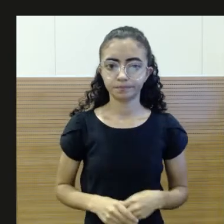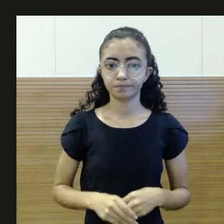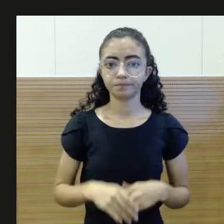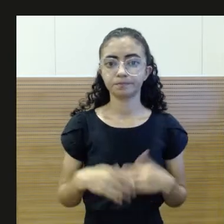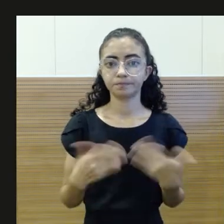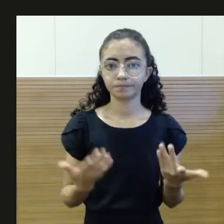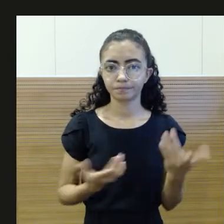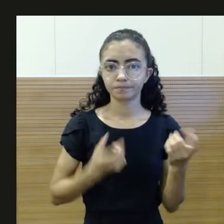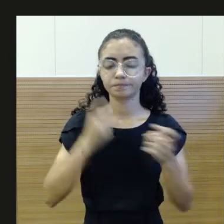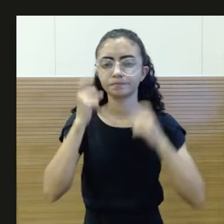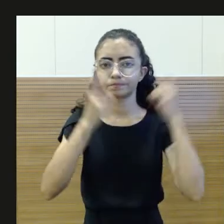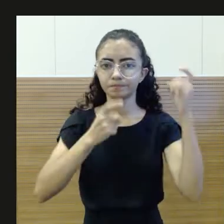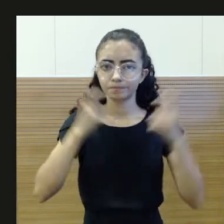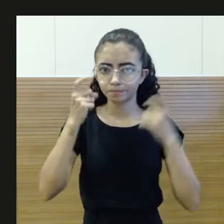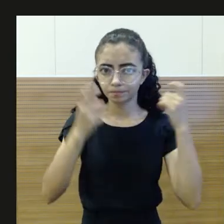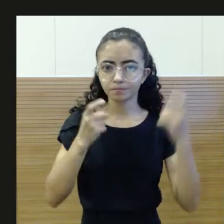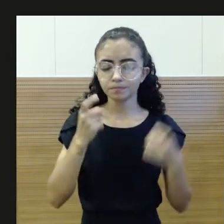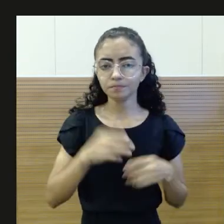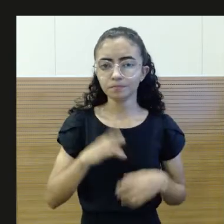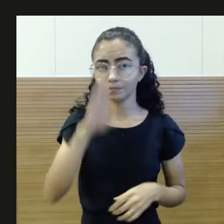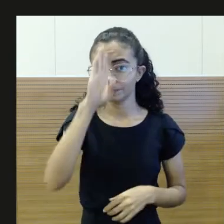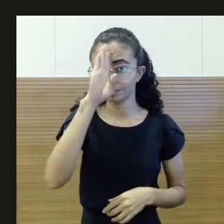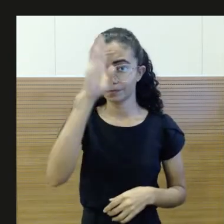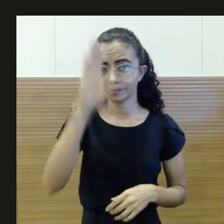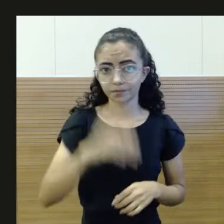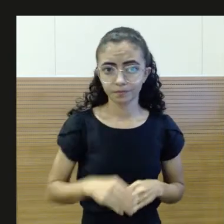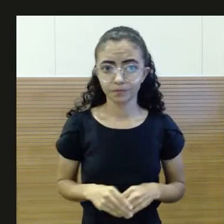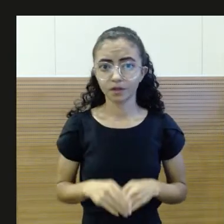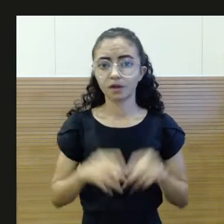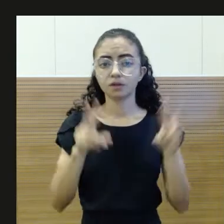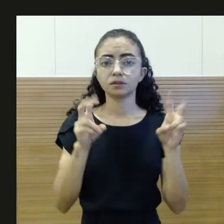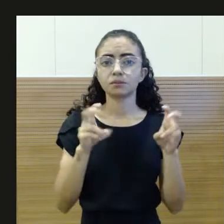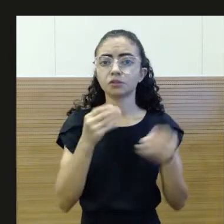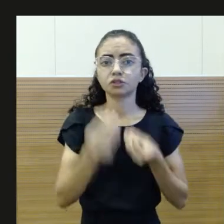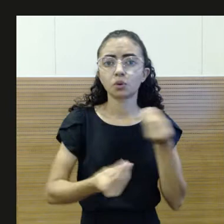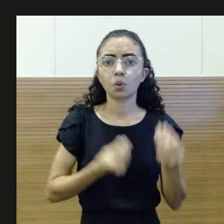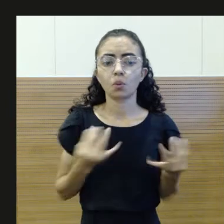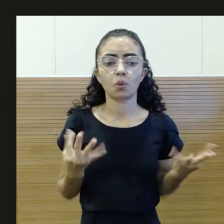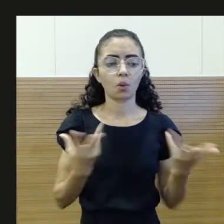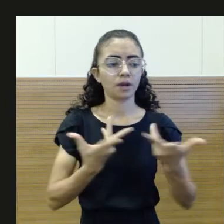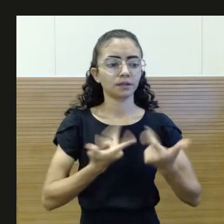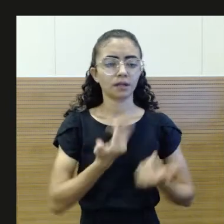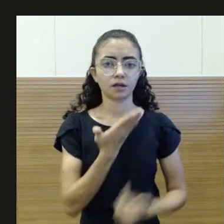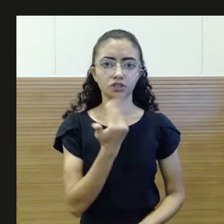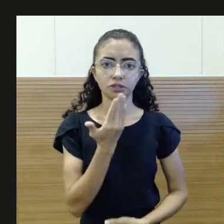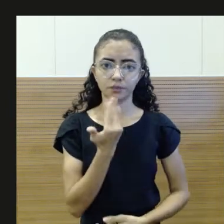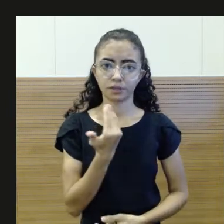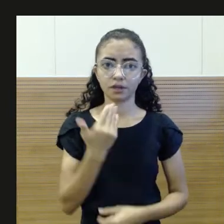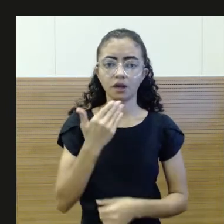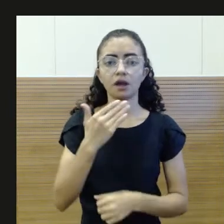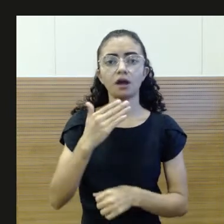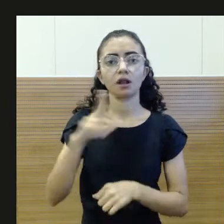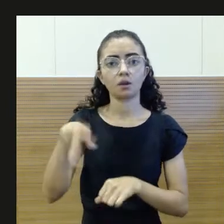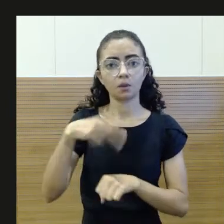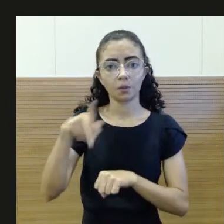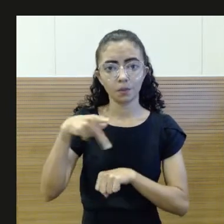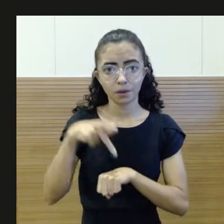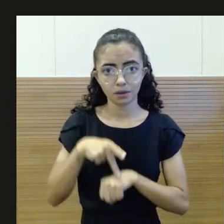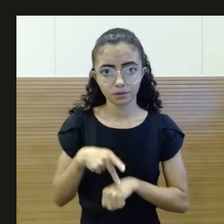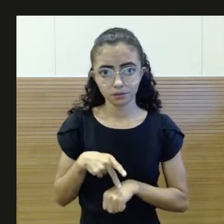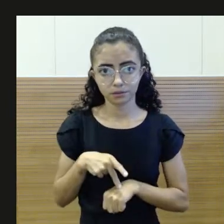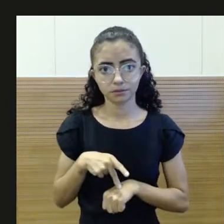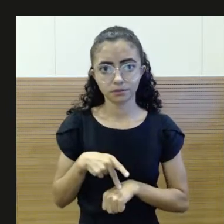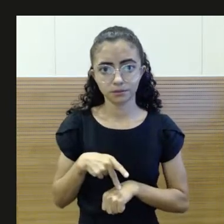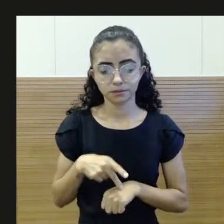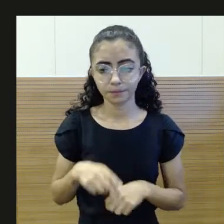countries. The consumption of ultra-processed product increased in 53%